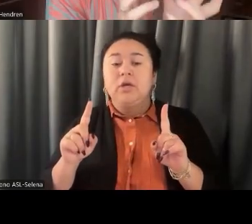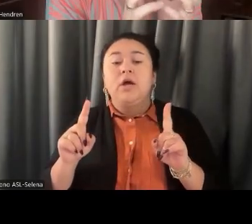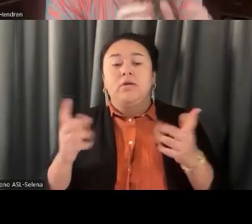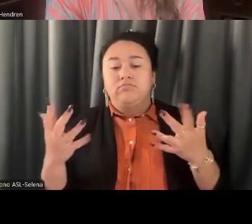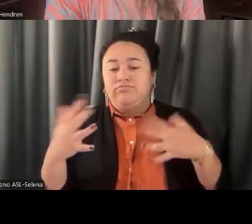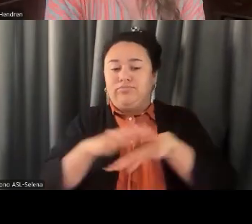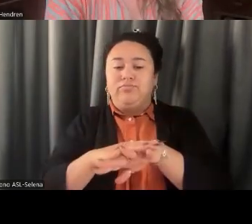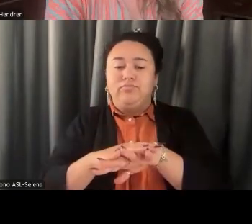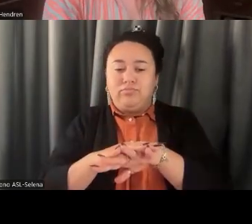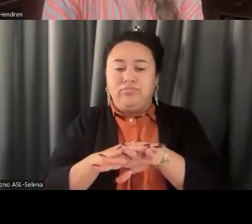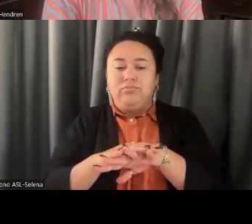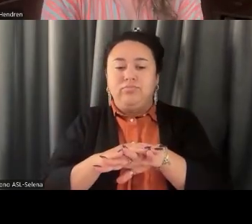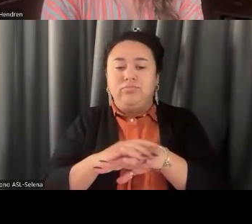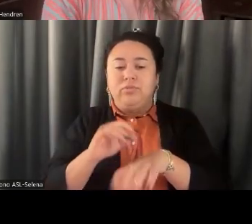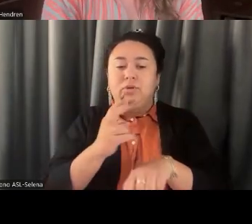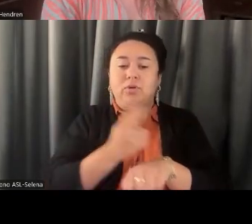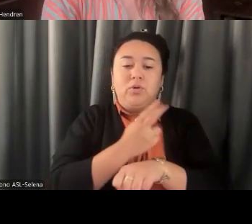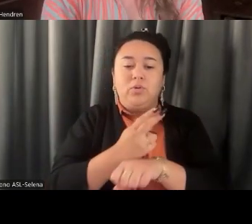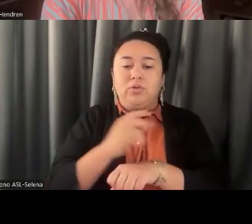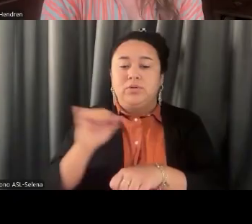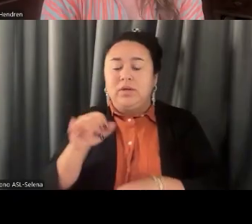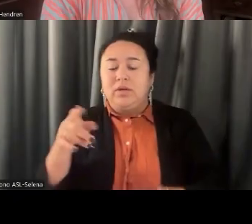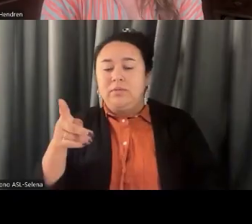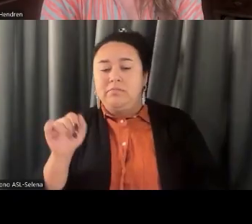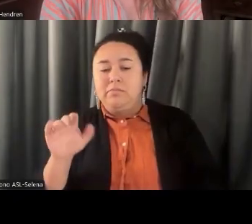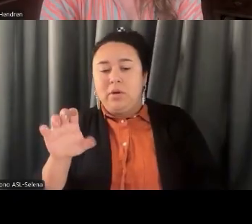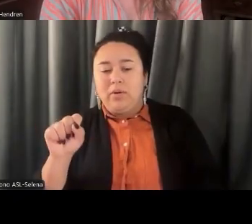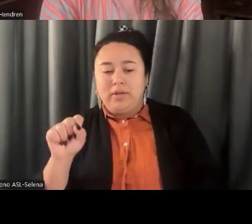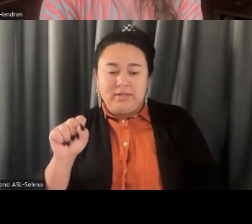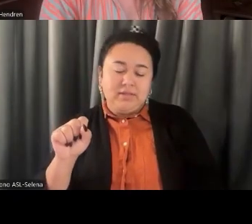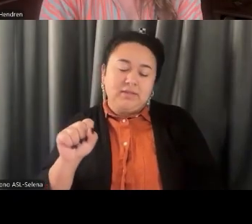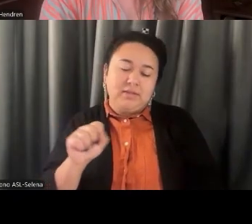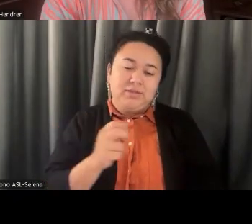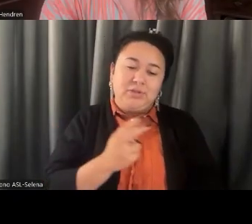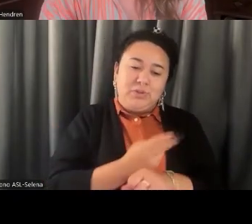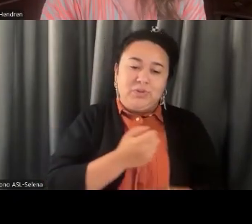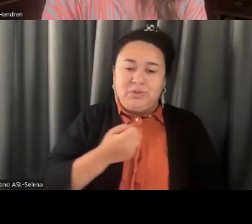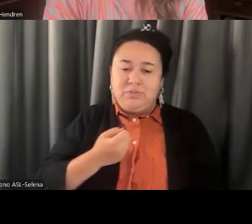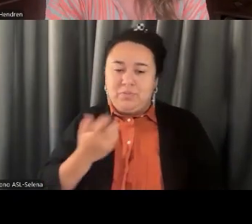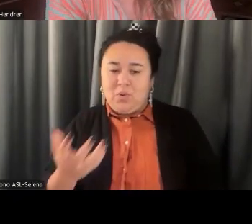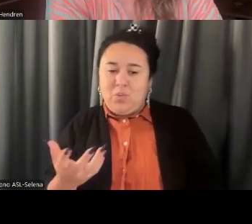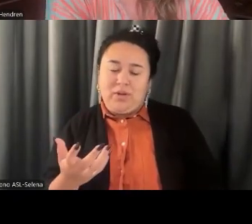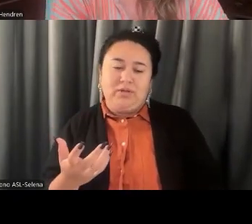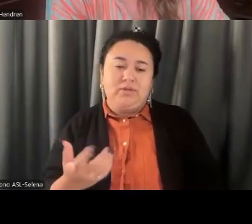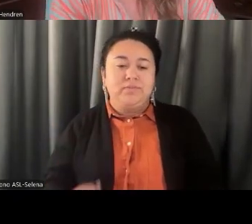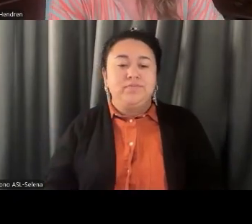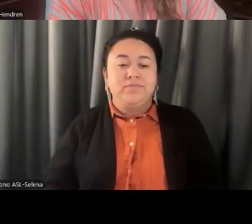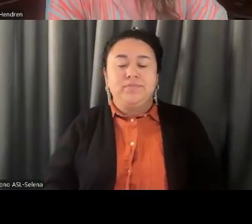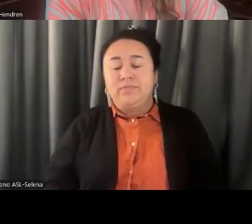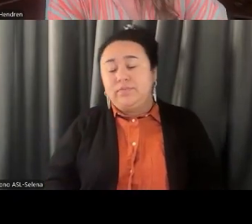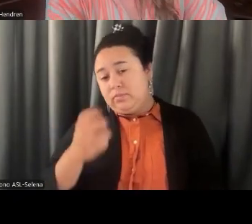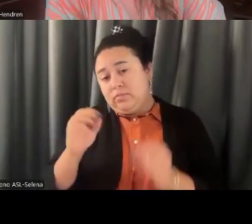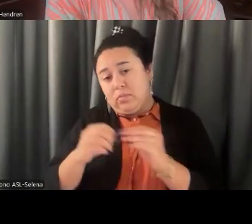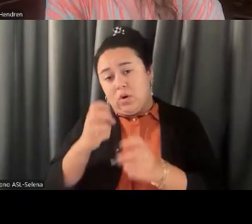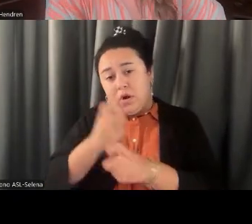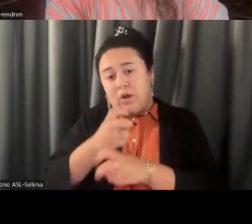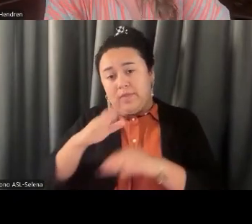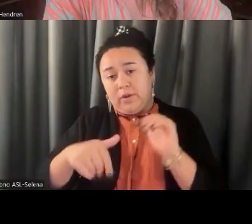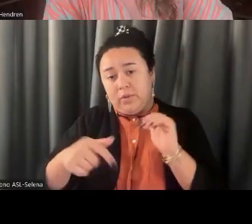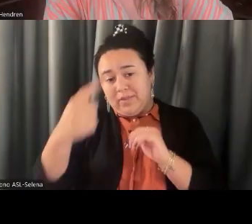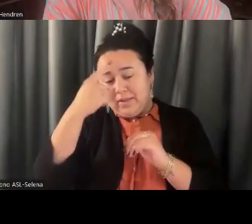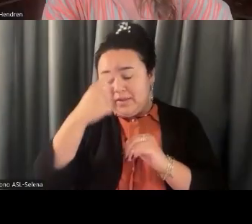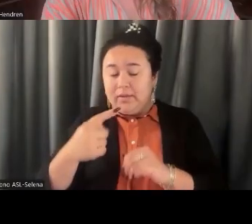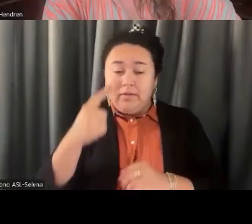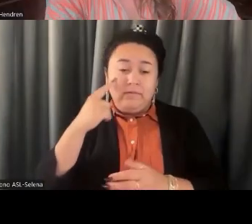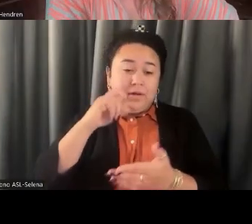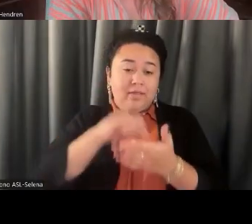this alloy between use and poetics. It's a lot harder than it looks, let me tell you. So into that, I mean, I began this